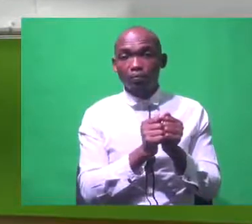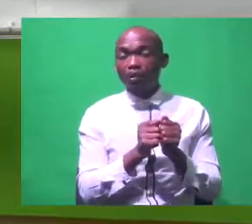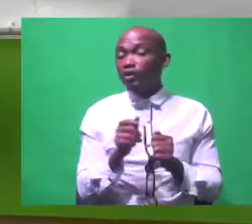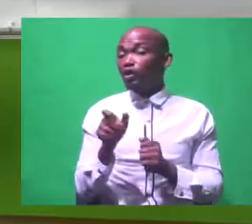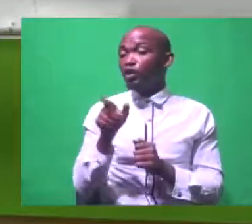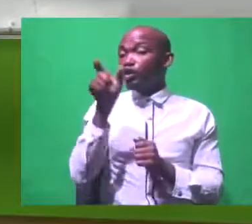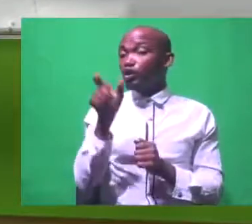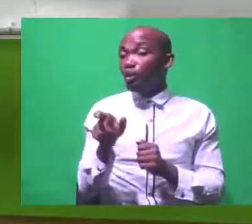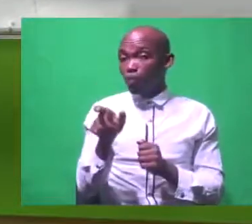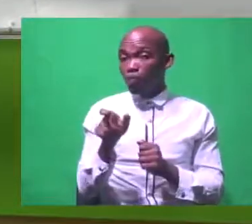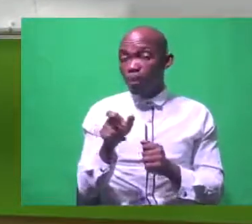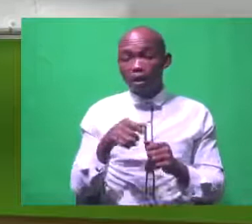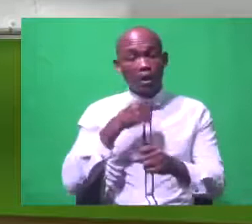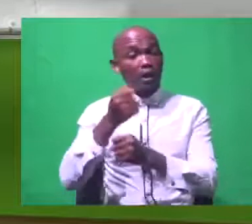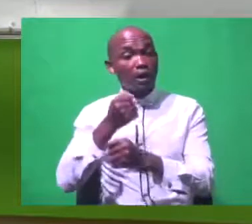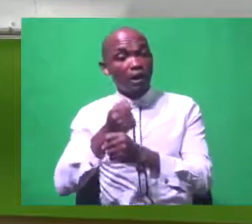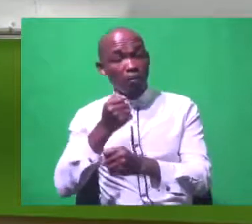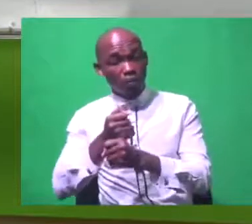human labor,